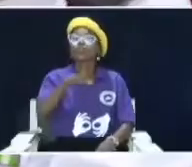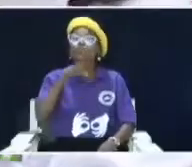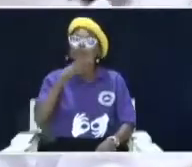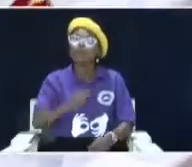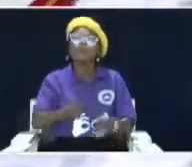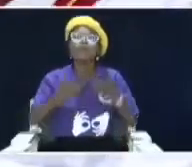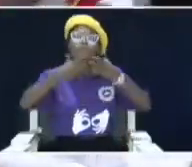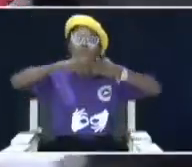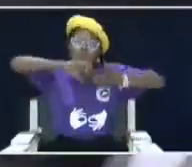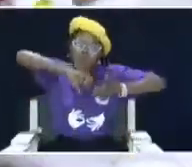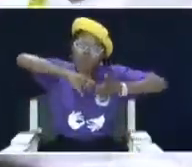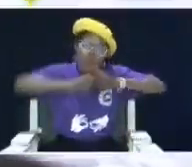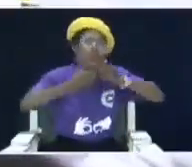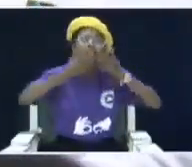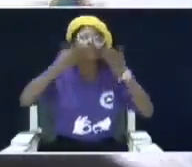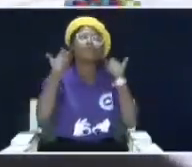roasted.